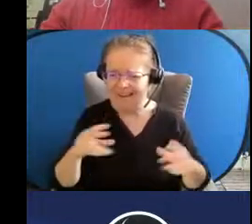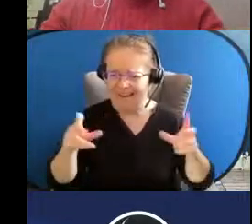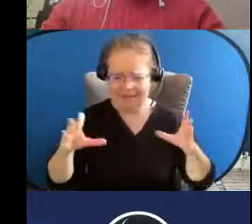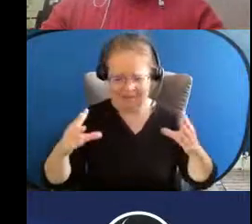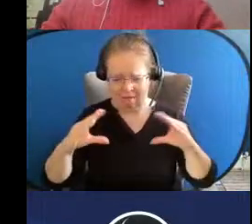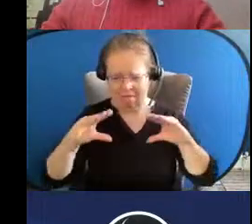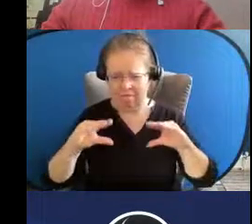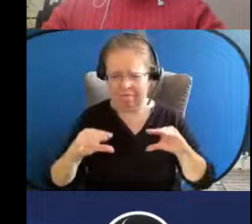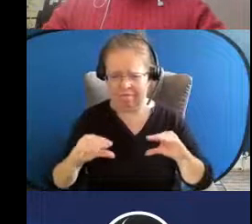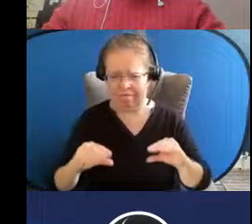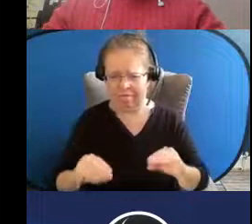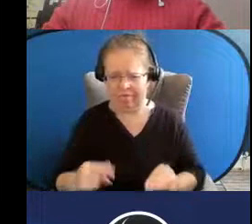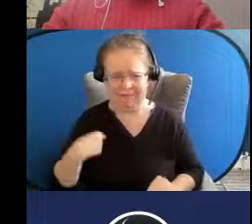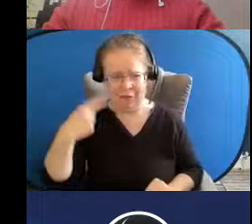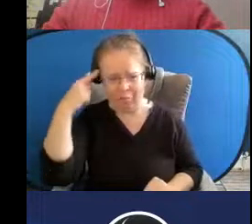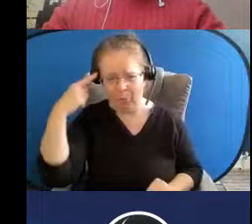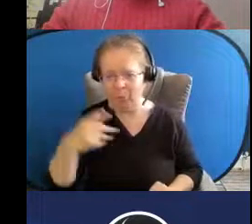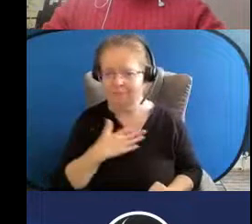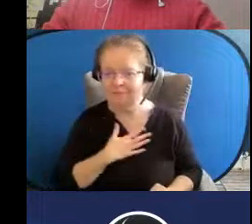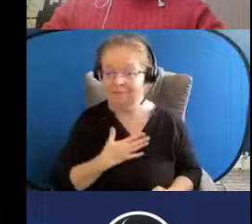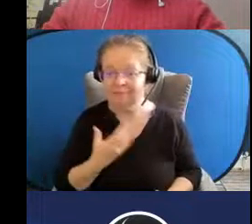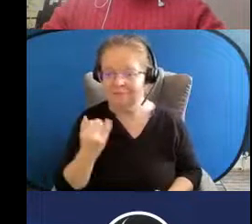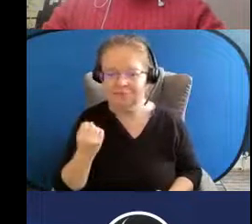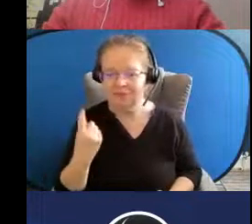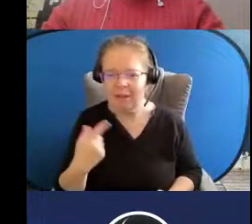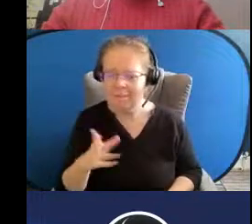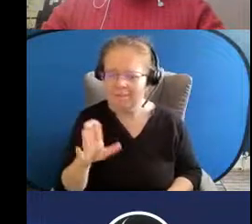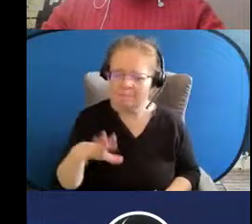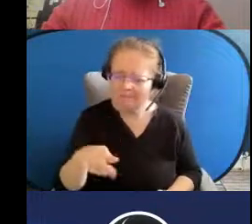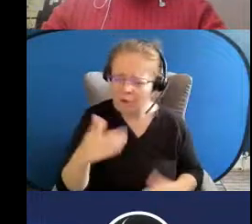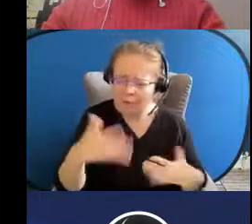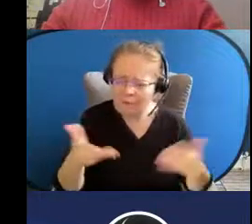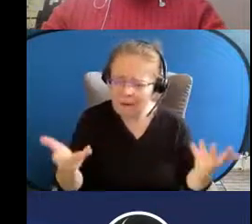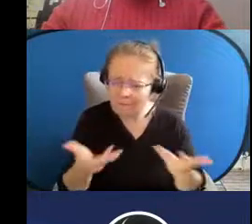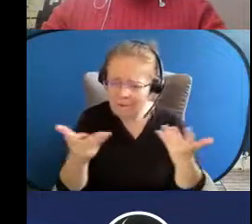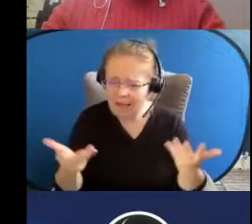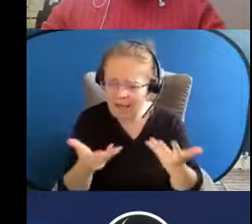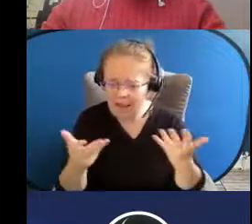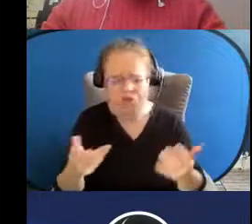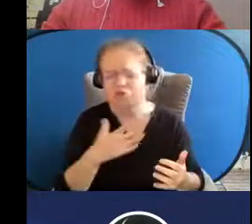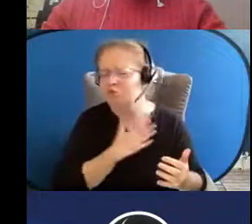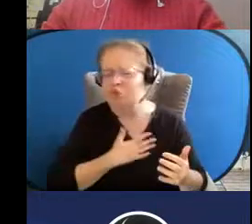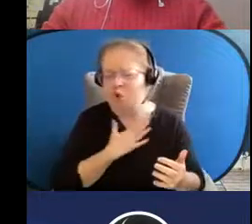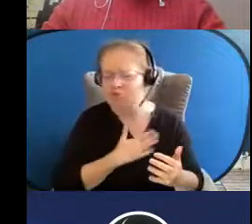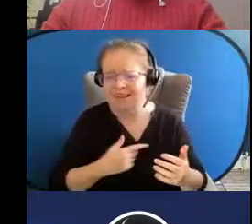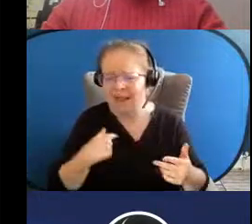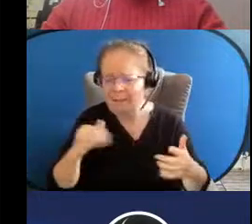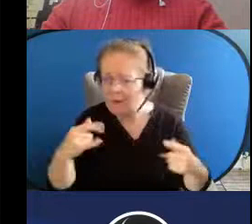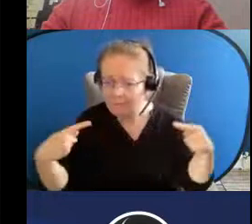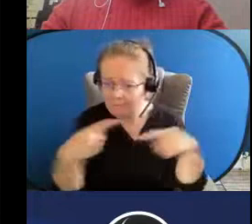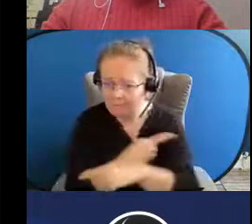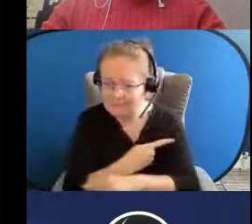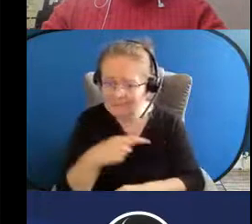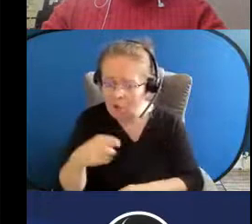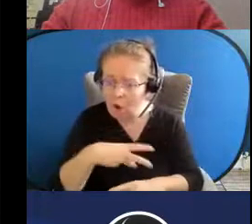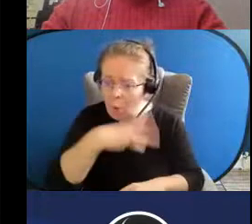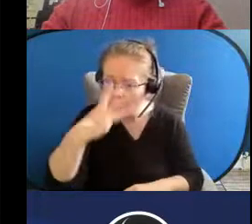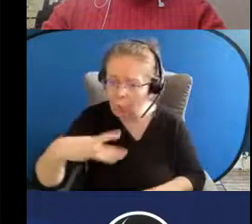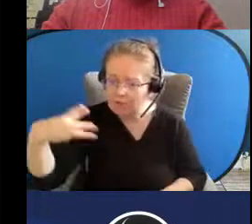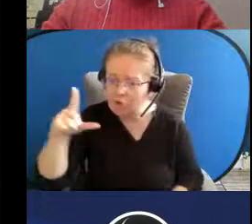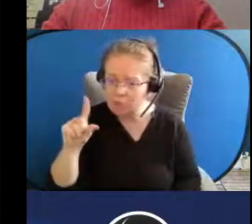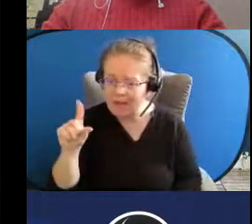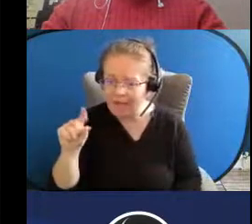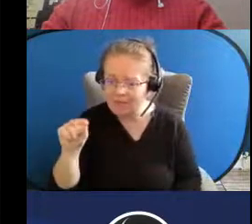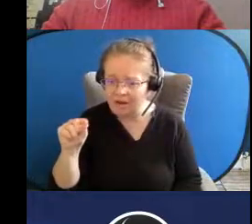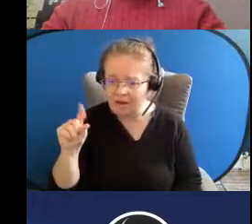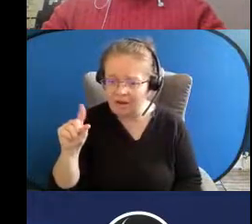there. Apologies, Addy. Can you clarify? Did you play the sounds? Sorry, I missed it. Did you play the sounds for Windows 11 there, or